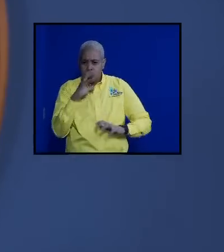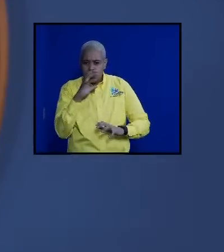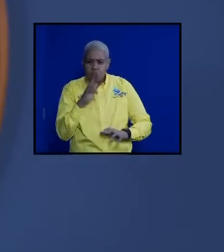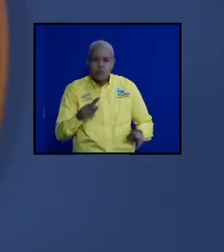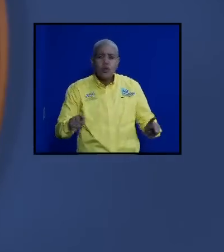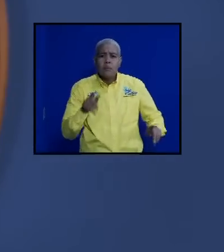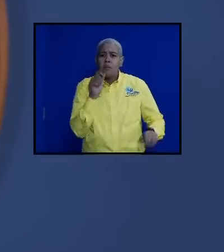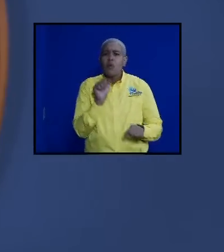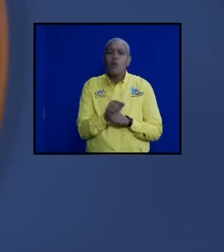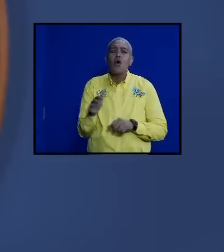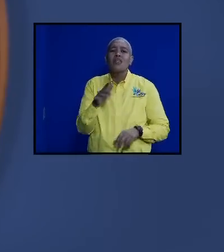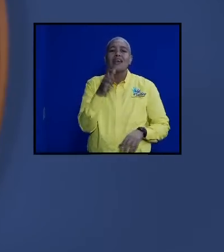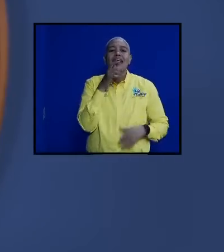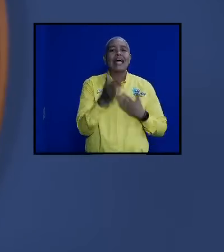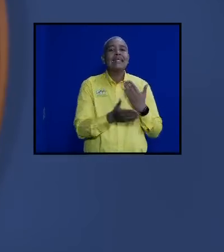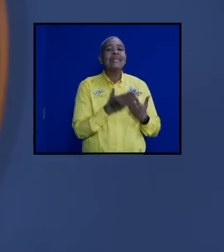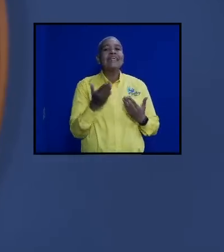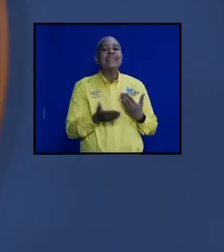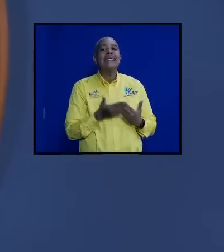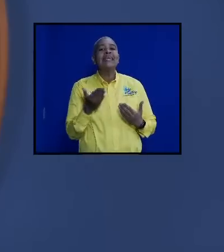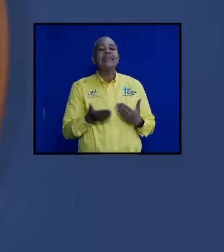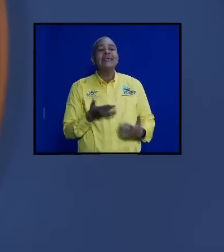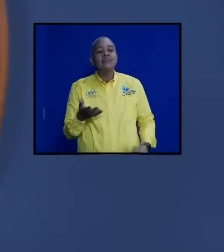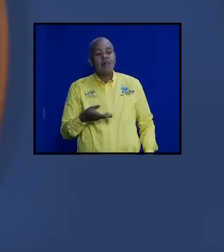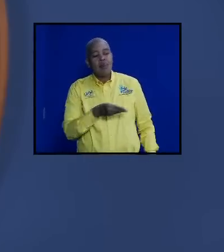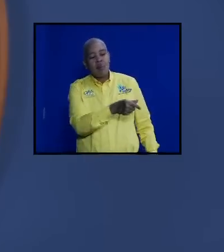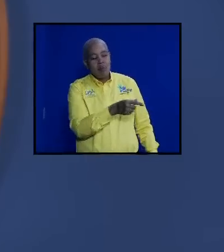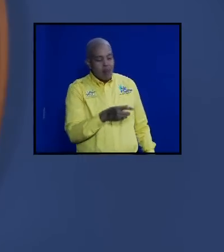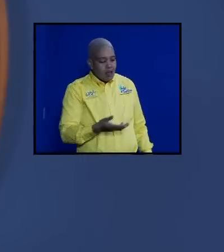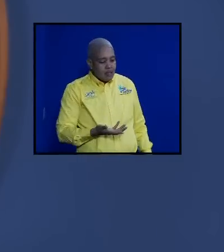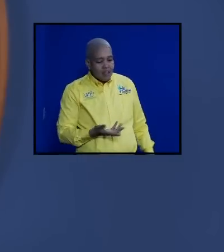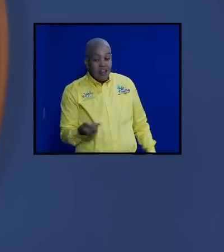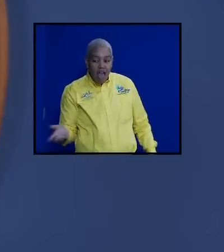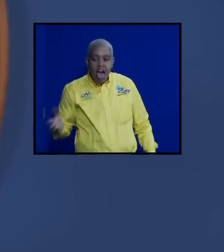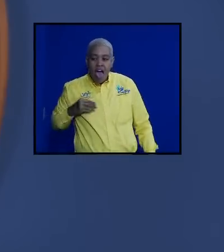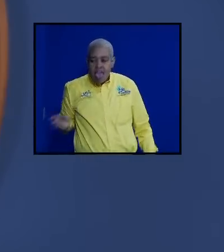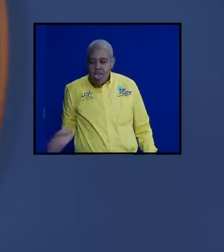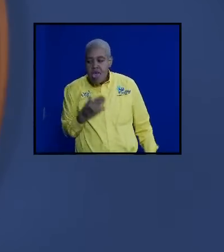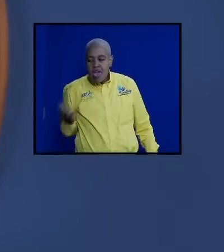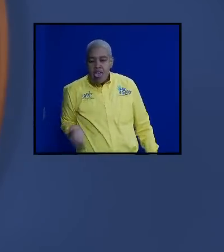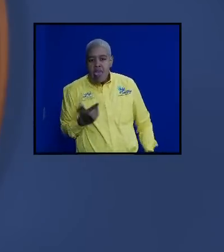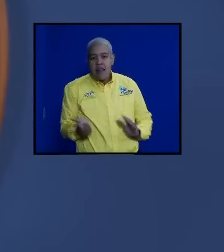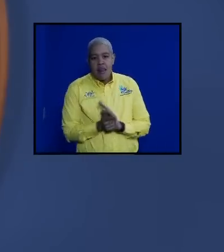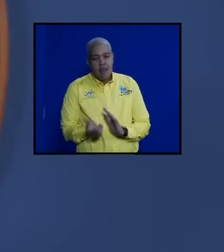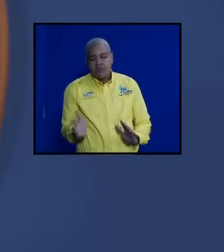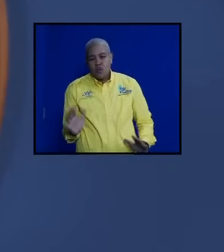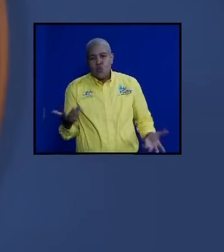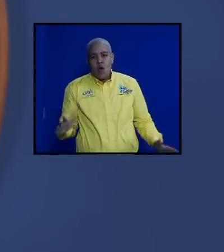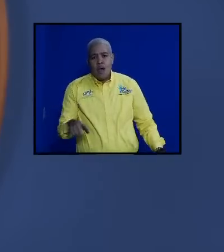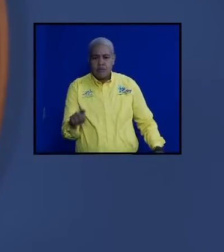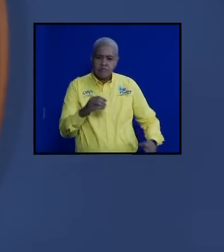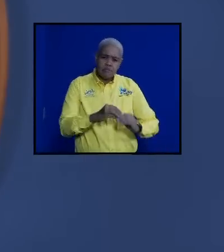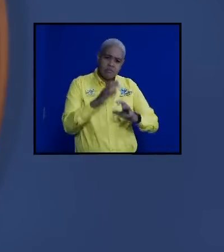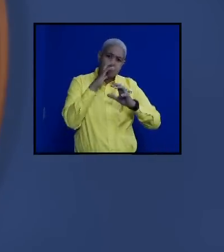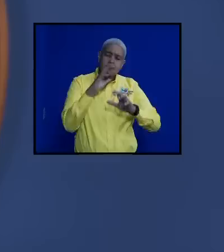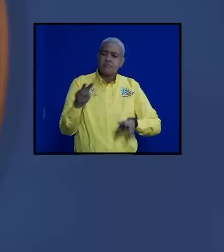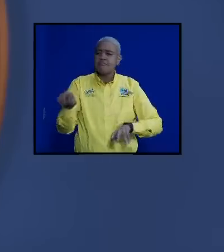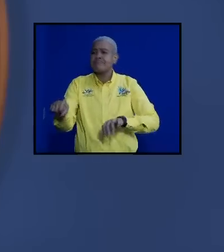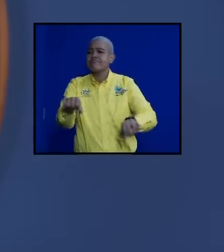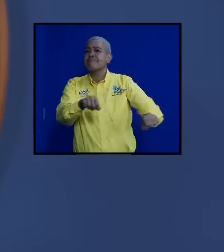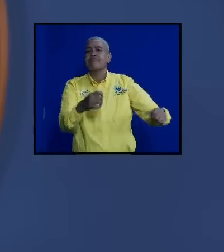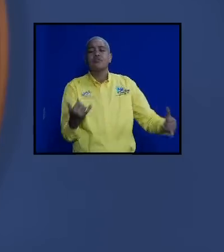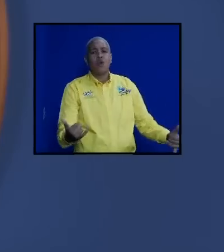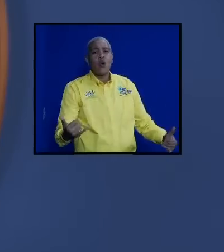work there are not complicit in bringing in contraband. And that is why we have